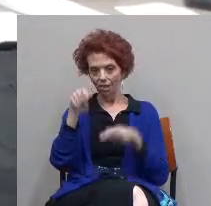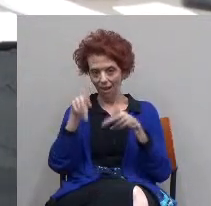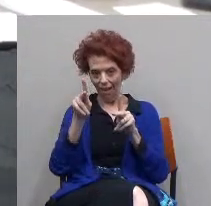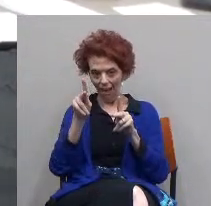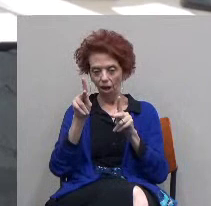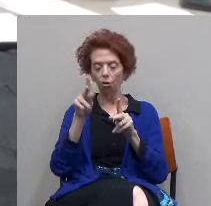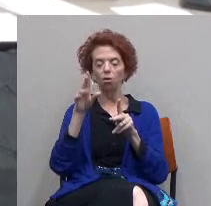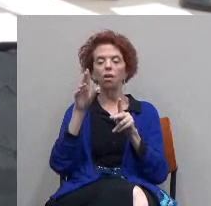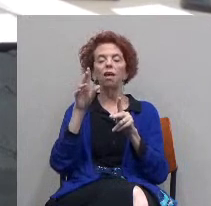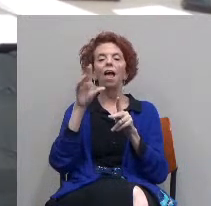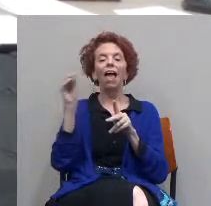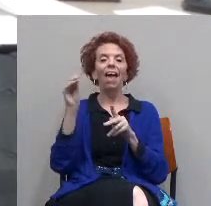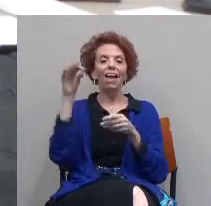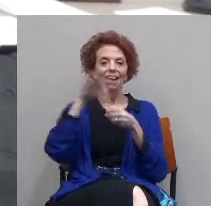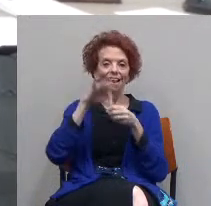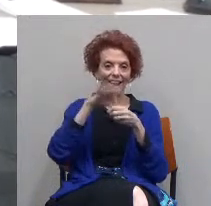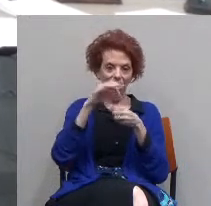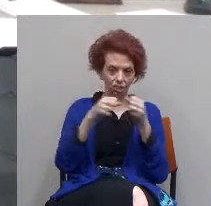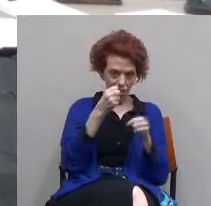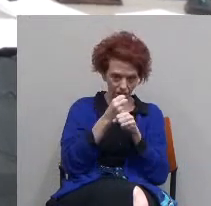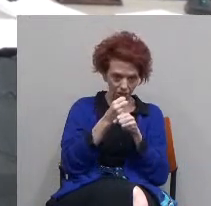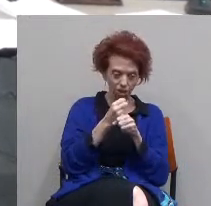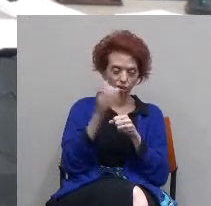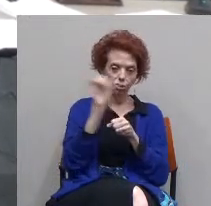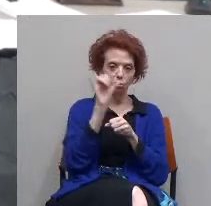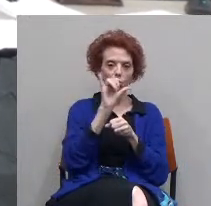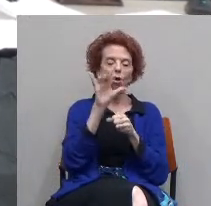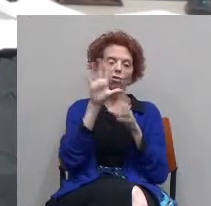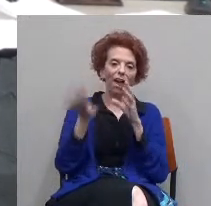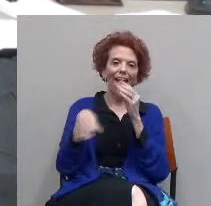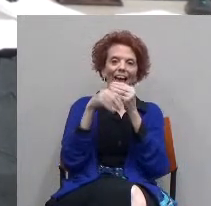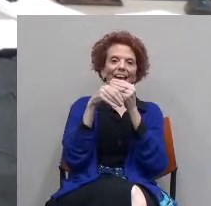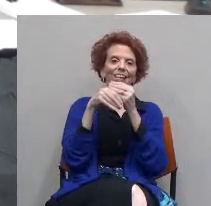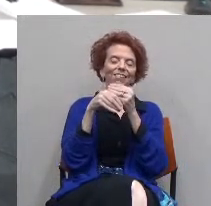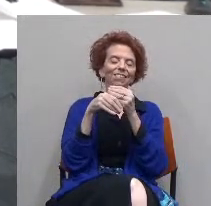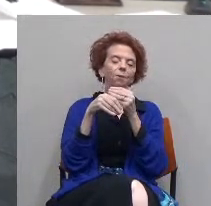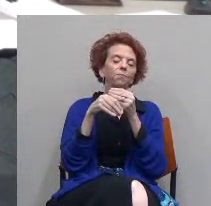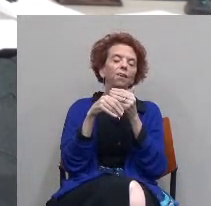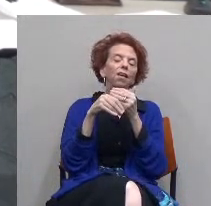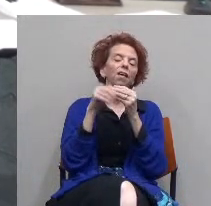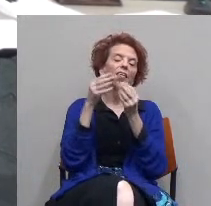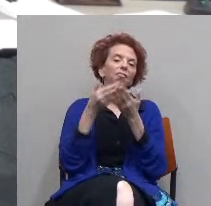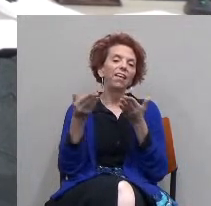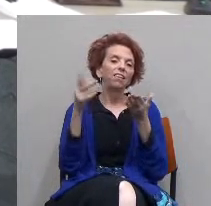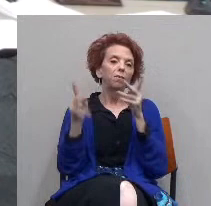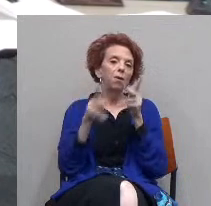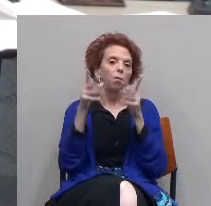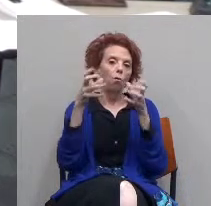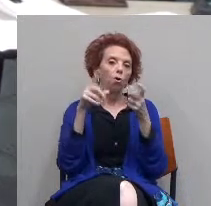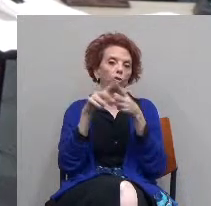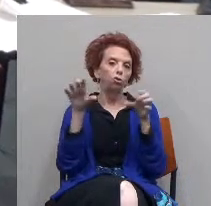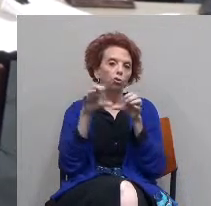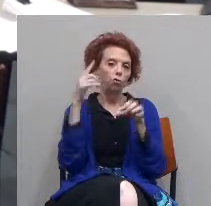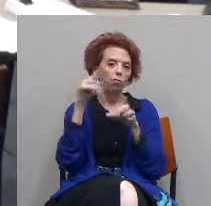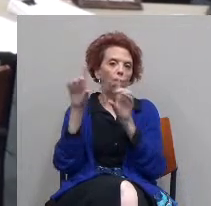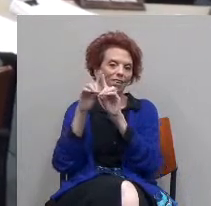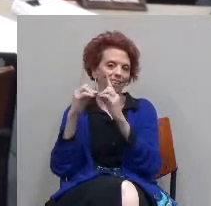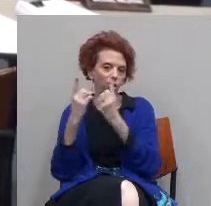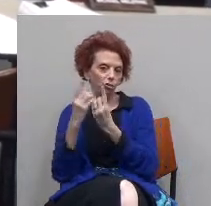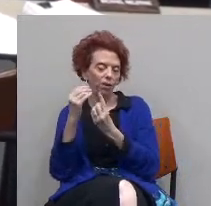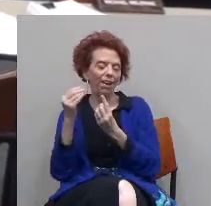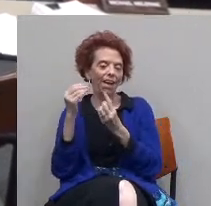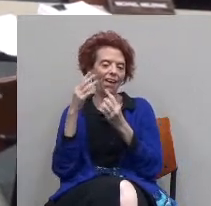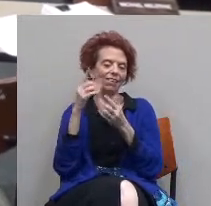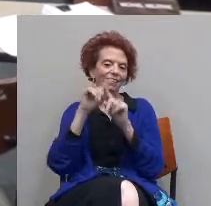and it's an election year, which, adds a second layer of people wanting to do things for their districts, and taking on certain types of